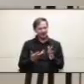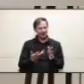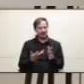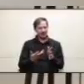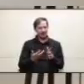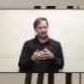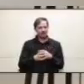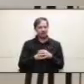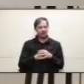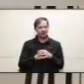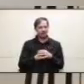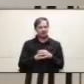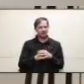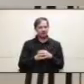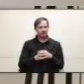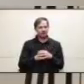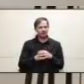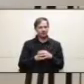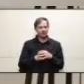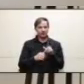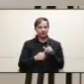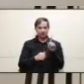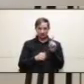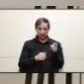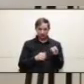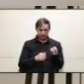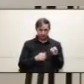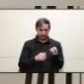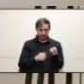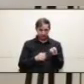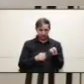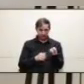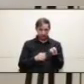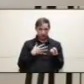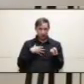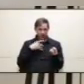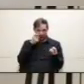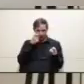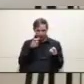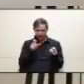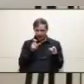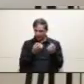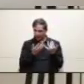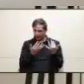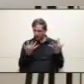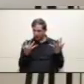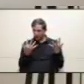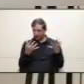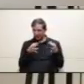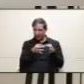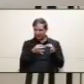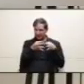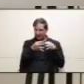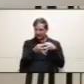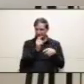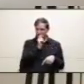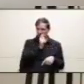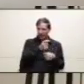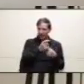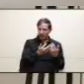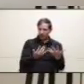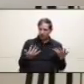planning. Was this, so I wanted to check how much did that extension, how much did you spend in that